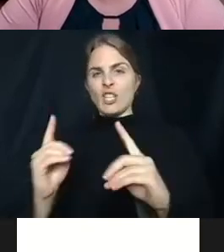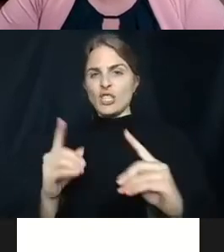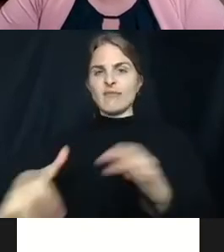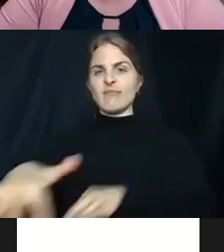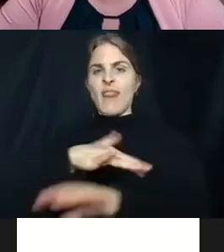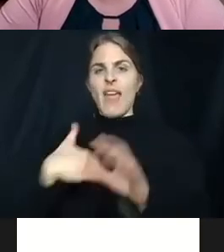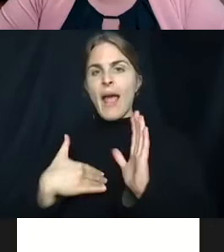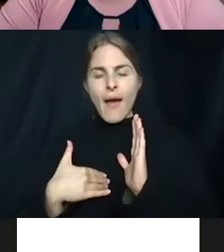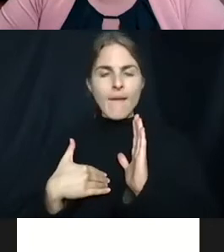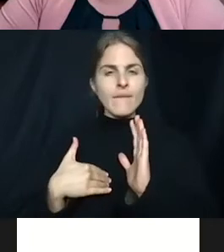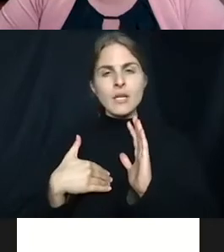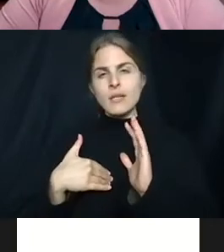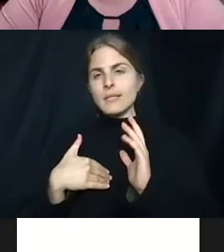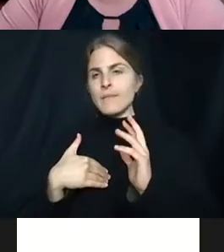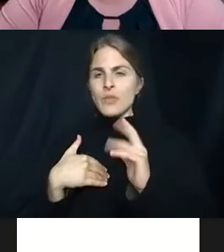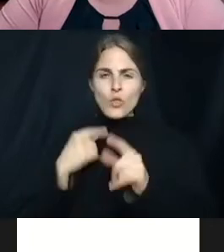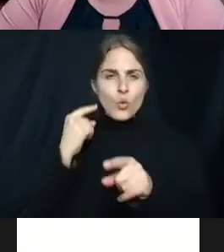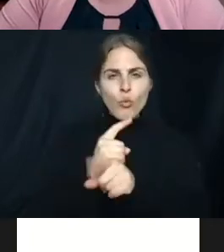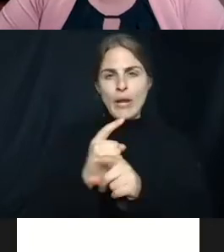tools and resources to feel